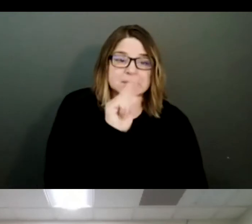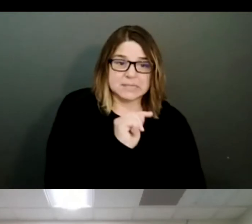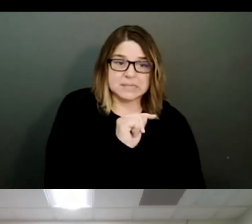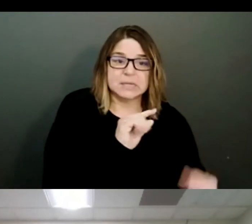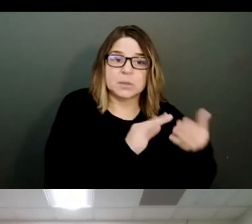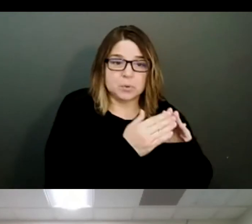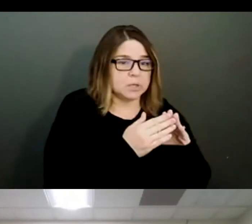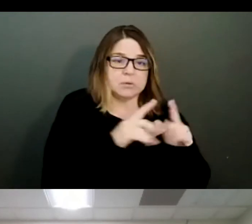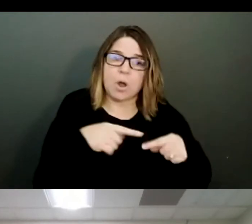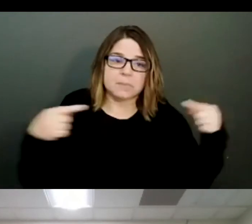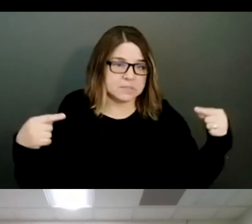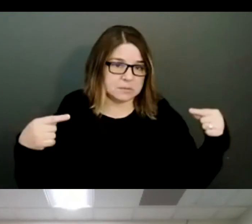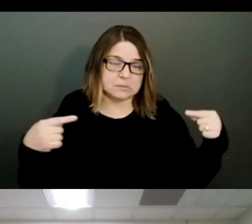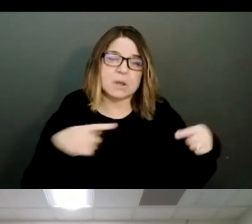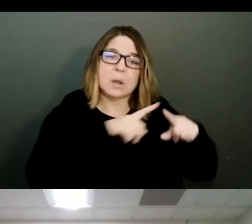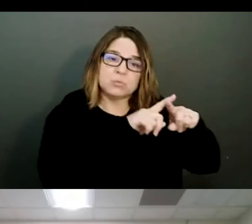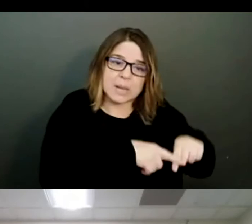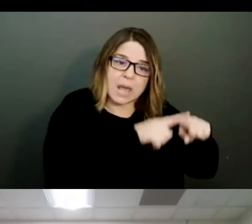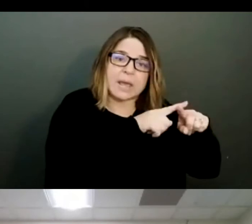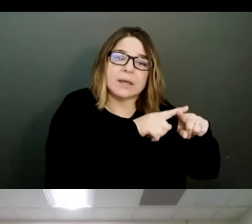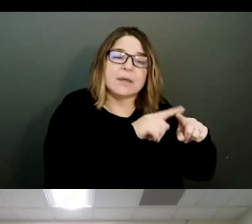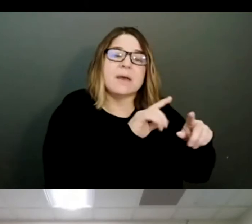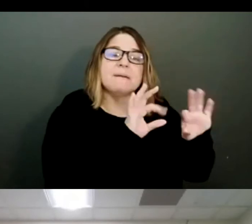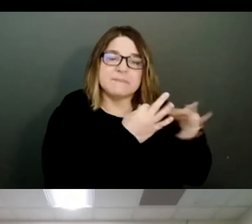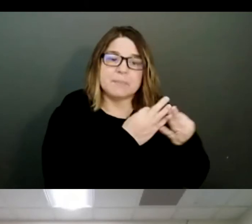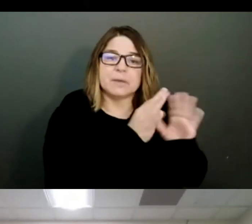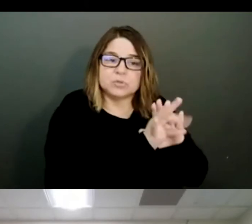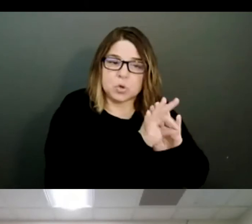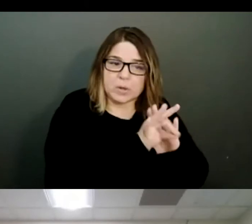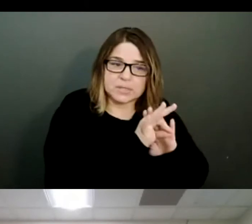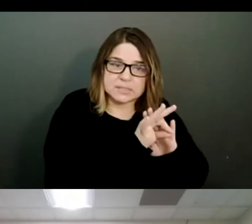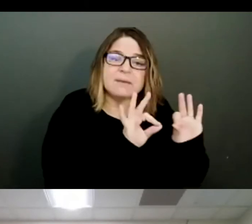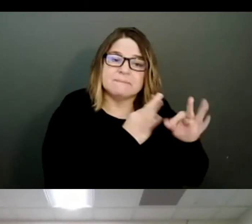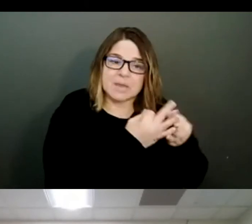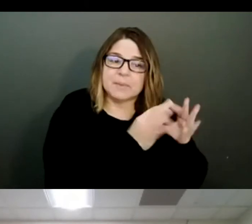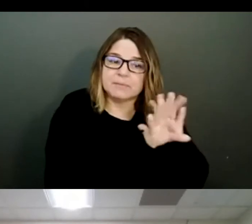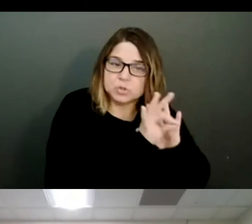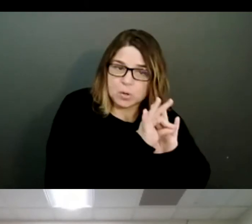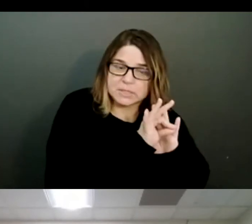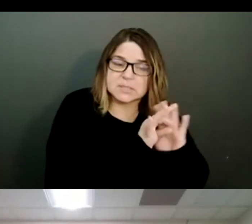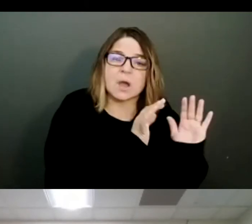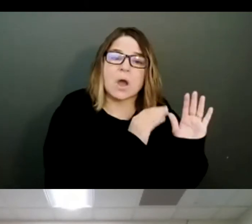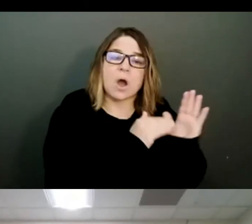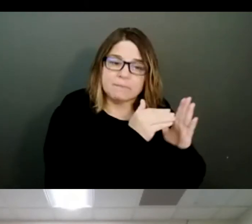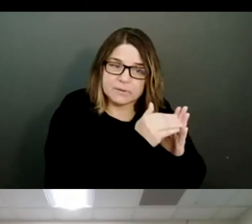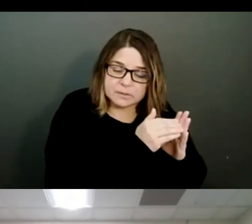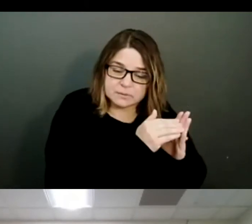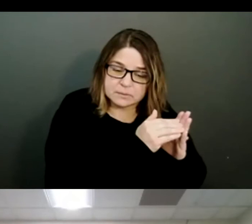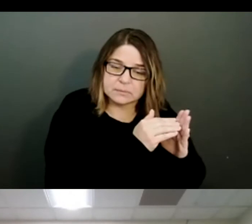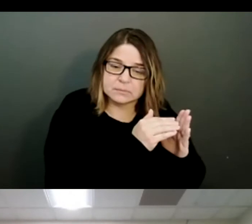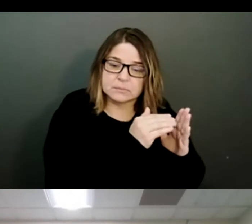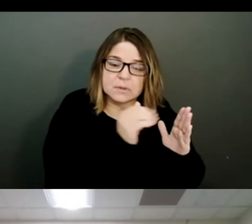They tend to rely more on families of choice. And those families of choice are often comprised of